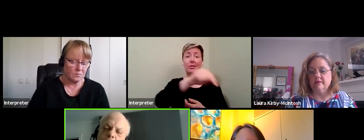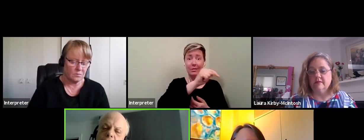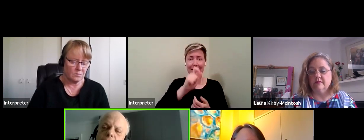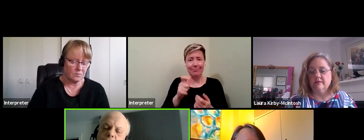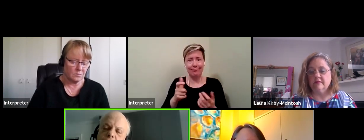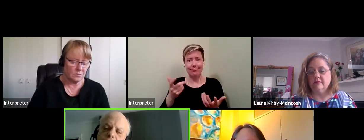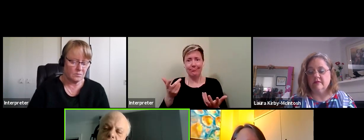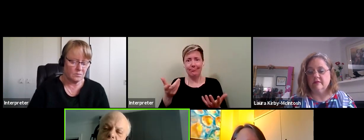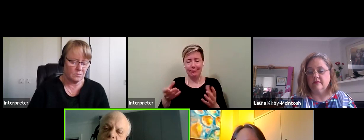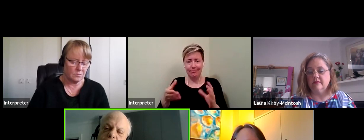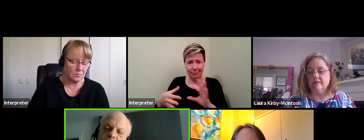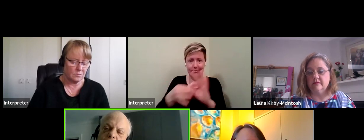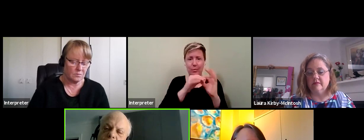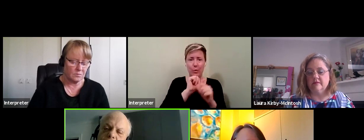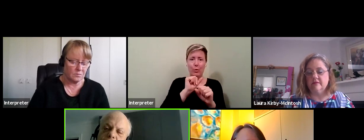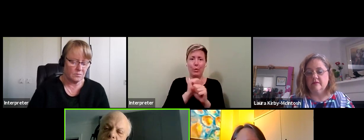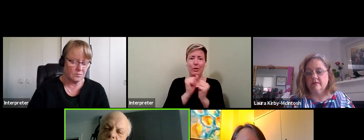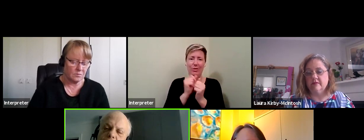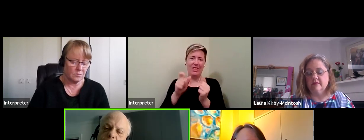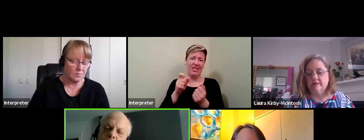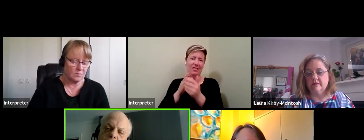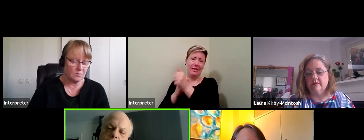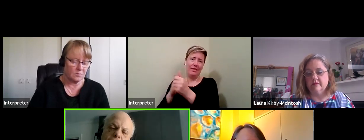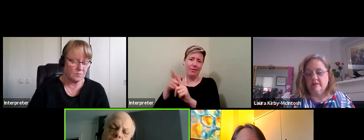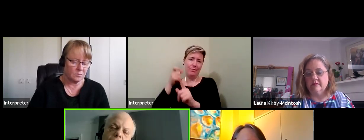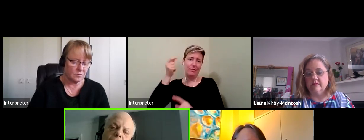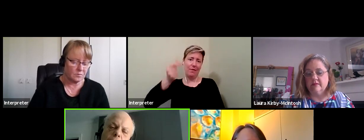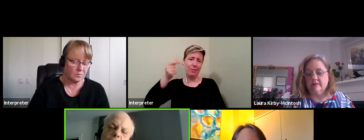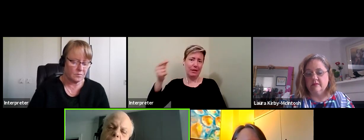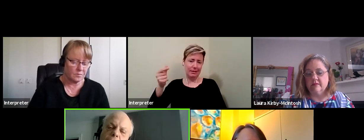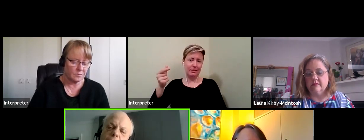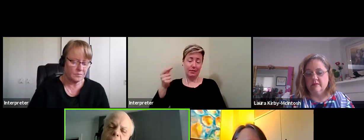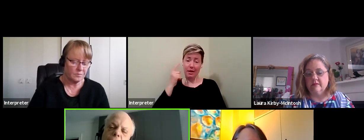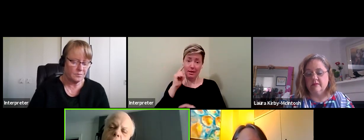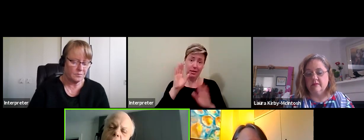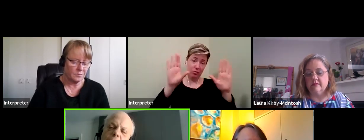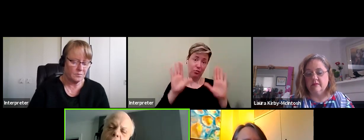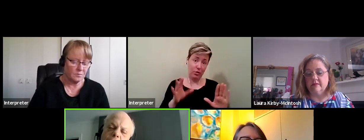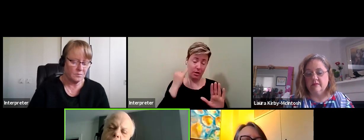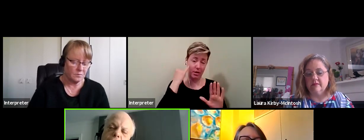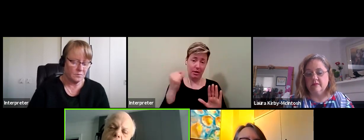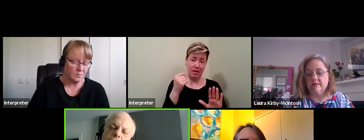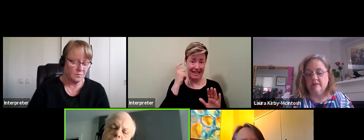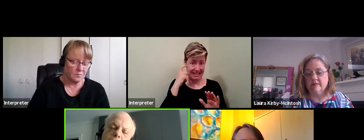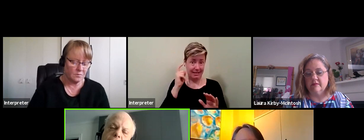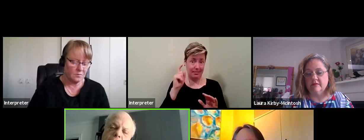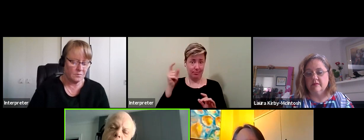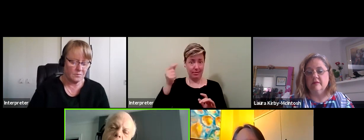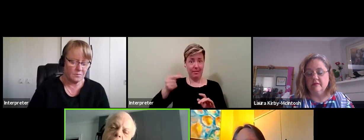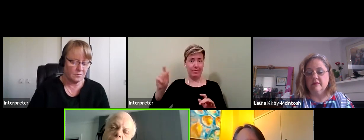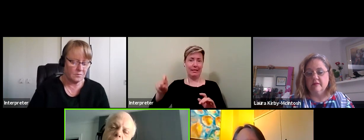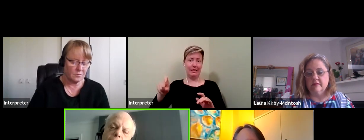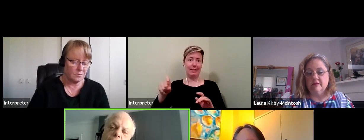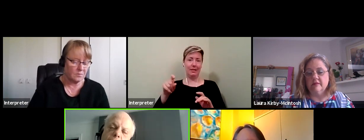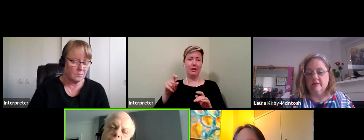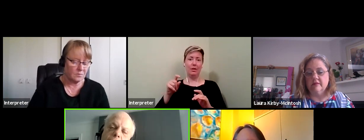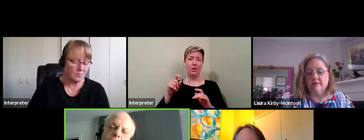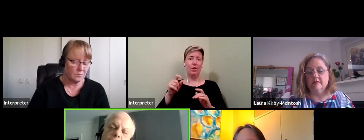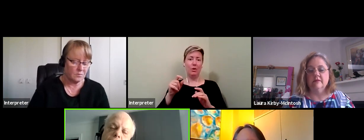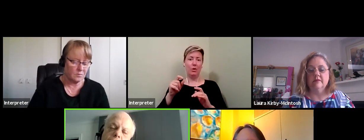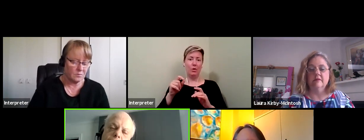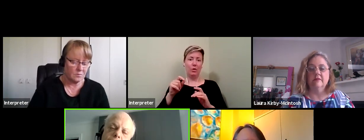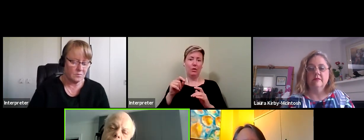describe what you've done? Because it's excellent. And I think the government should be helping other community mental health organizations do the same if they're not